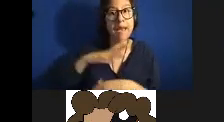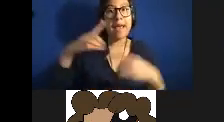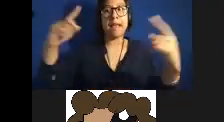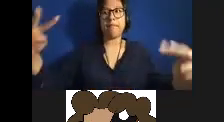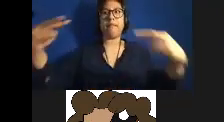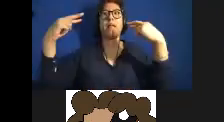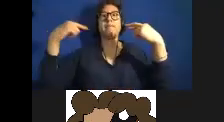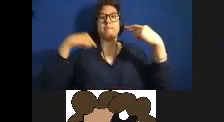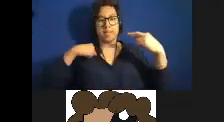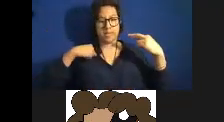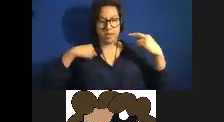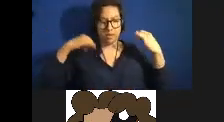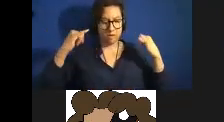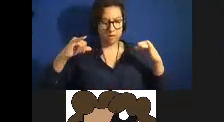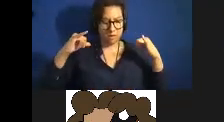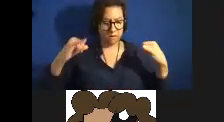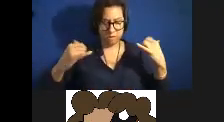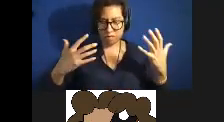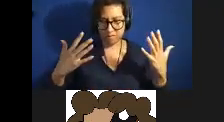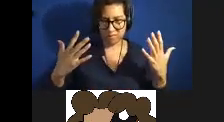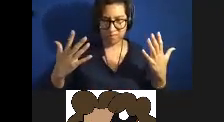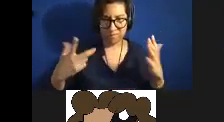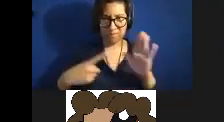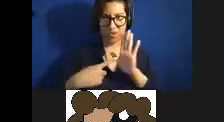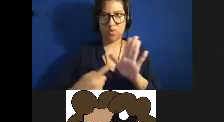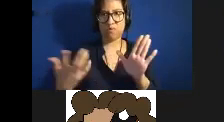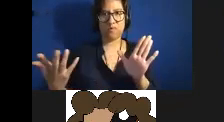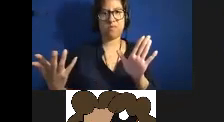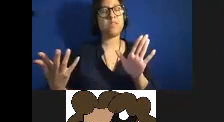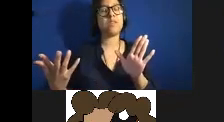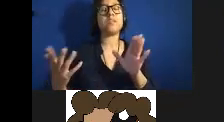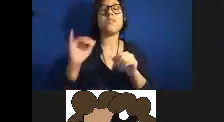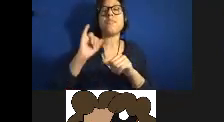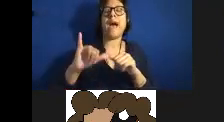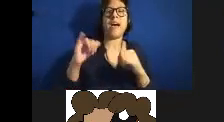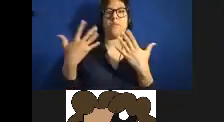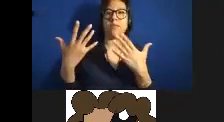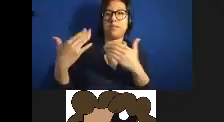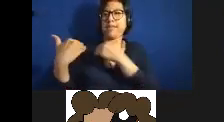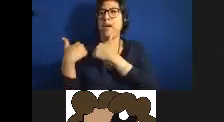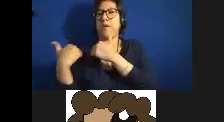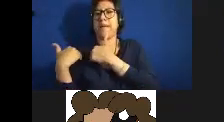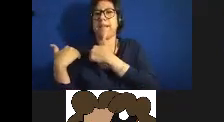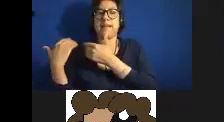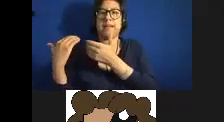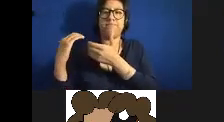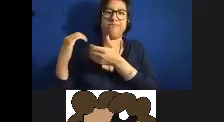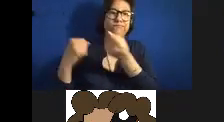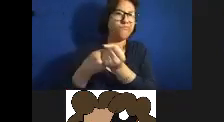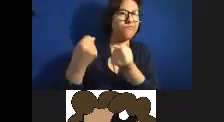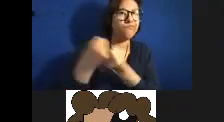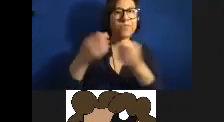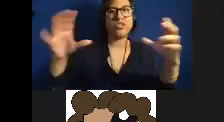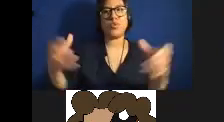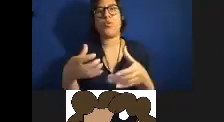right? So as much as it was instructive, it was also an accountability circle, right? You know, for